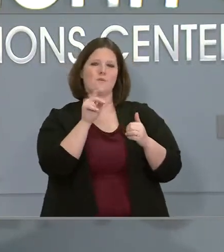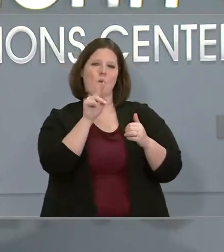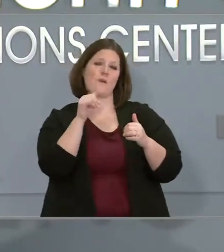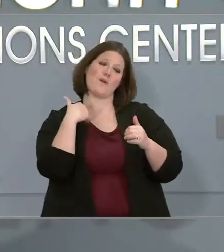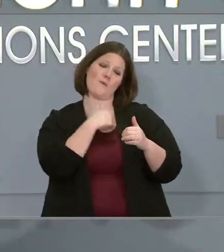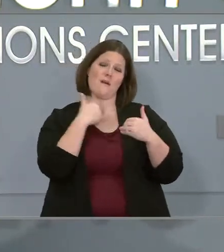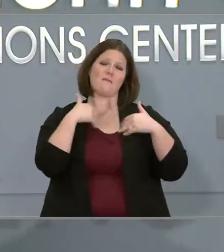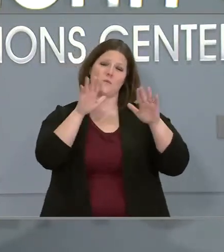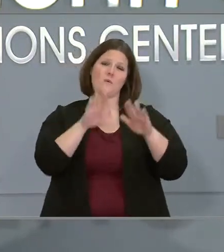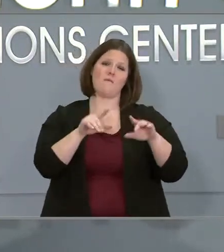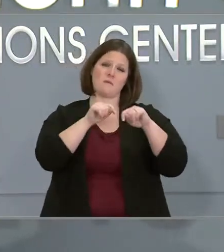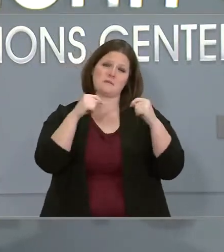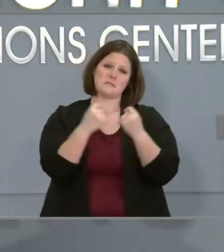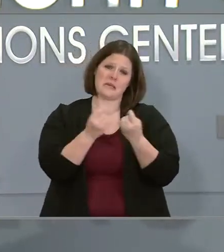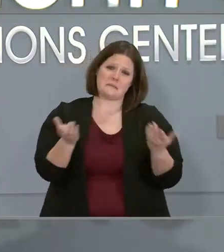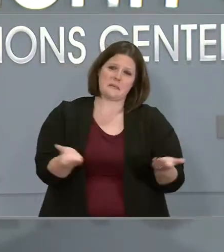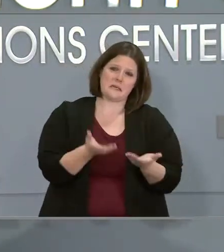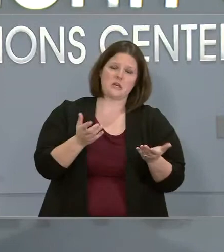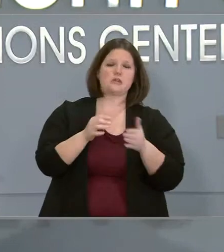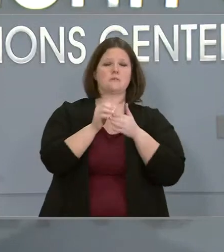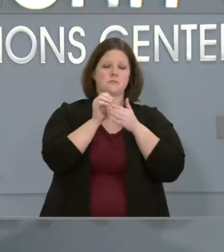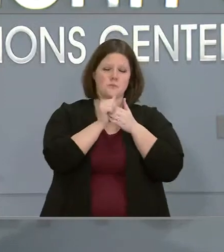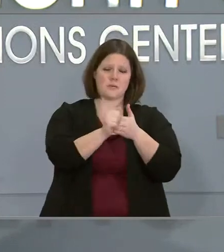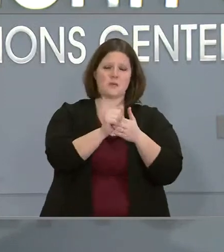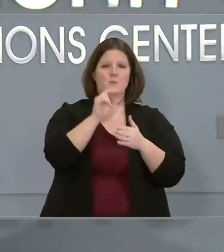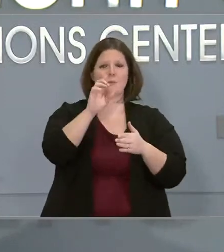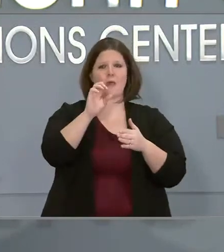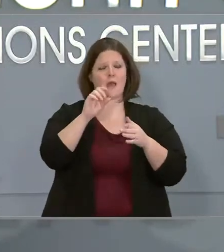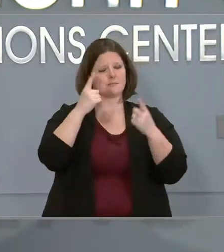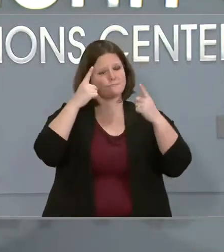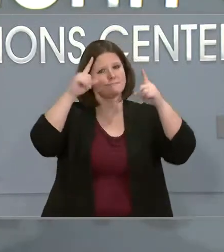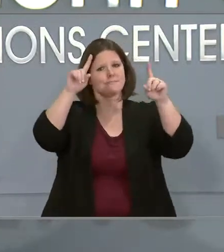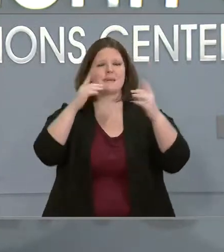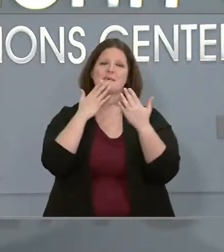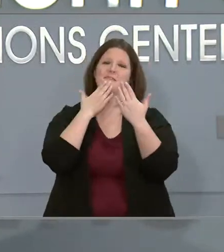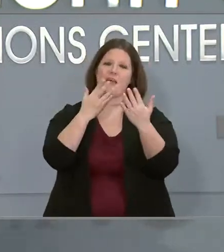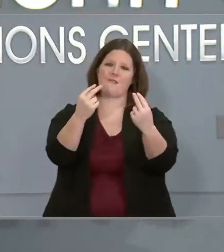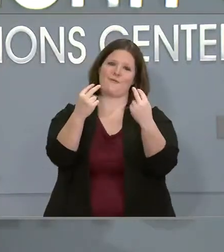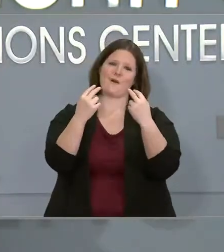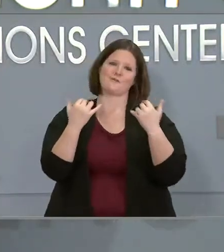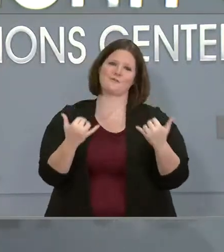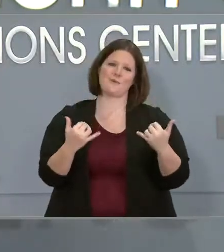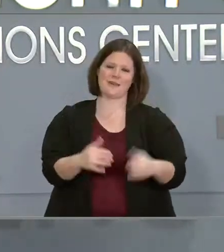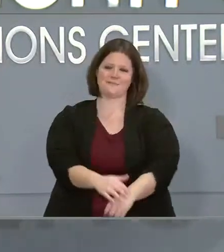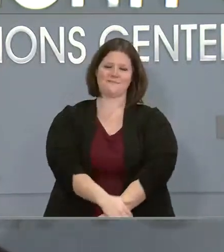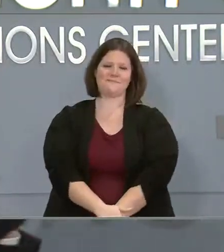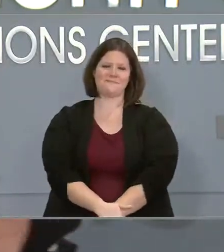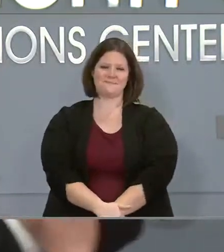team in place that continue to lead North Carolina forward. Thank you guys for joining us today.